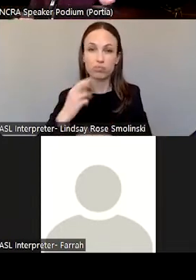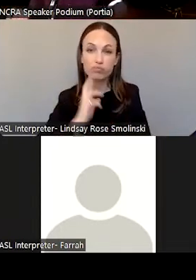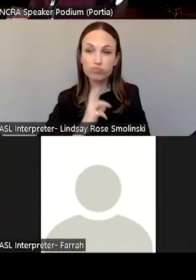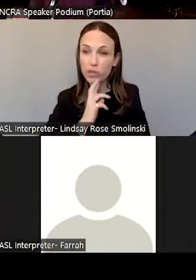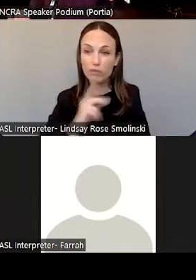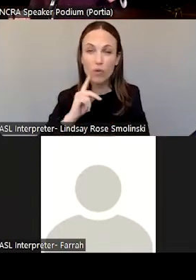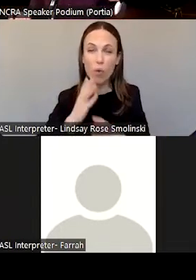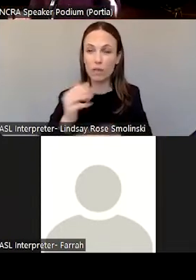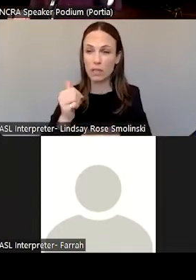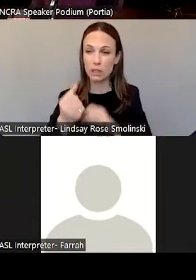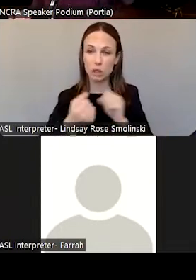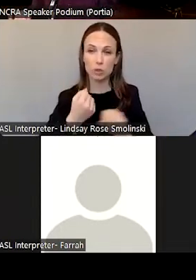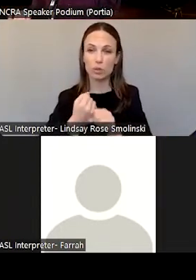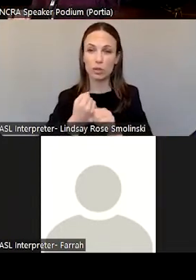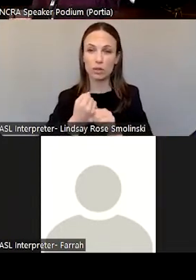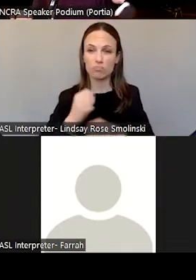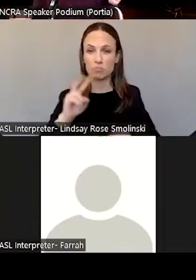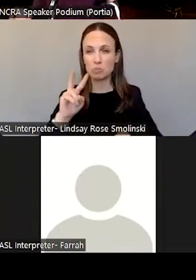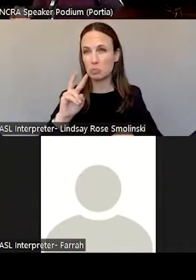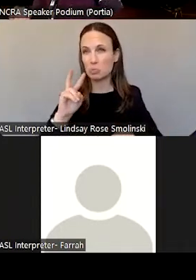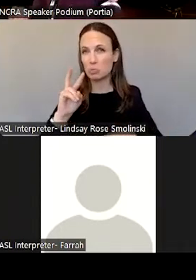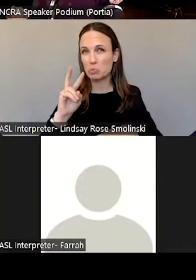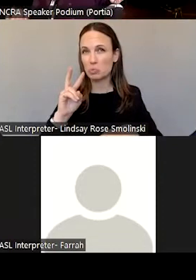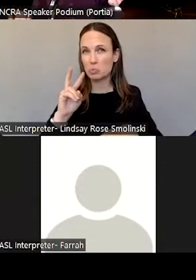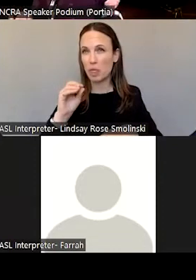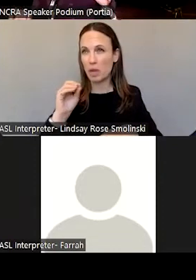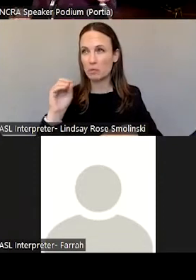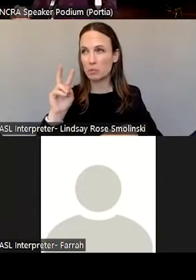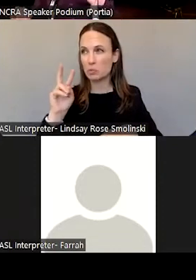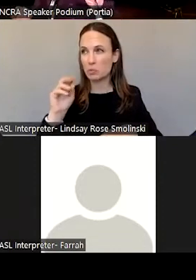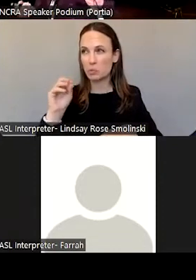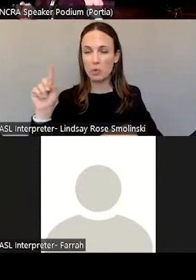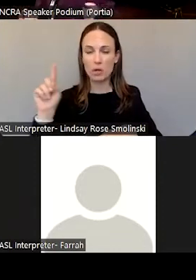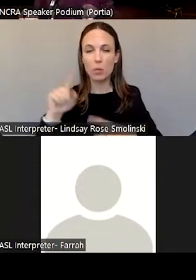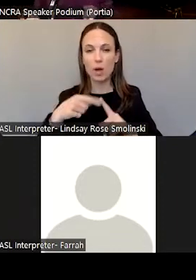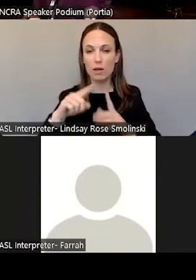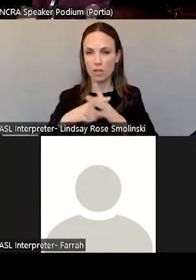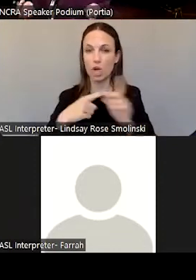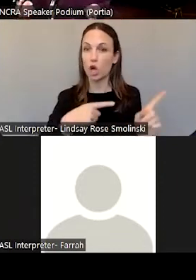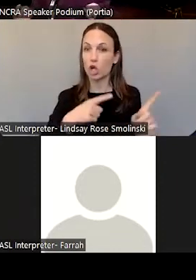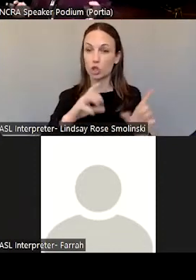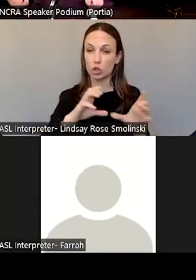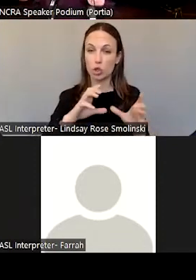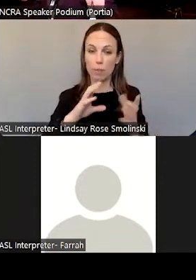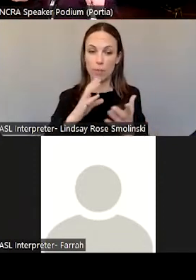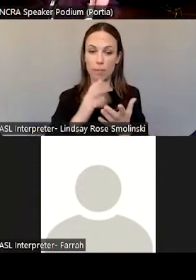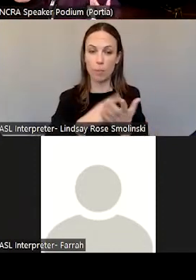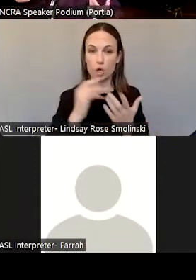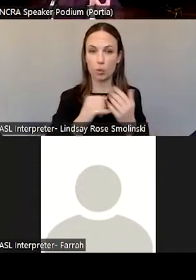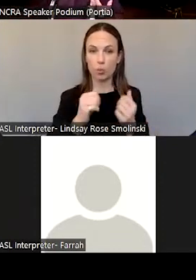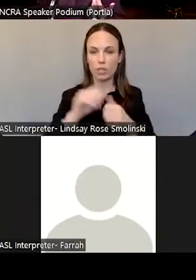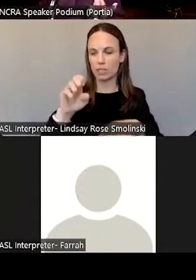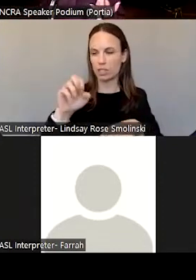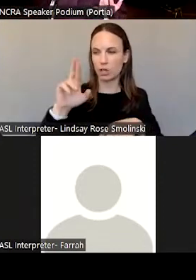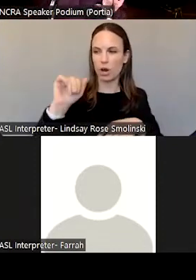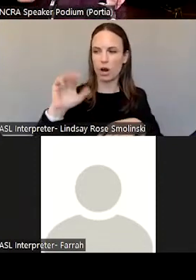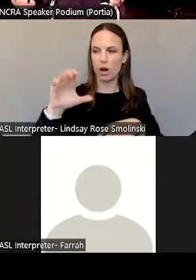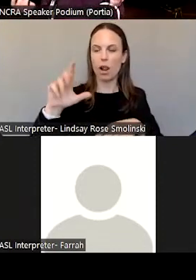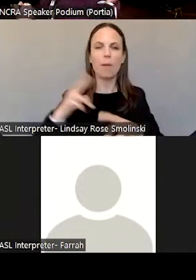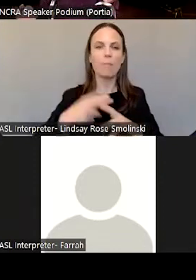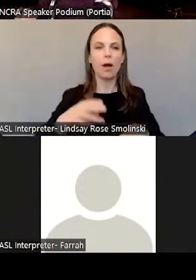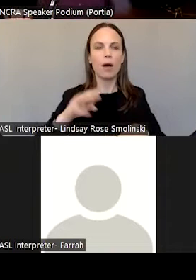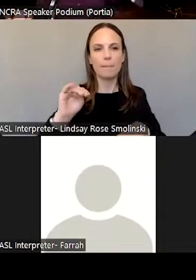for over 10 years. 2000, 2001, it first began. When she did her project with the Sierra Club called Miss Alameda